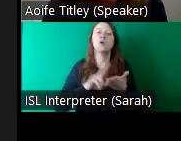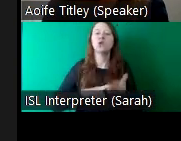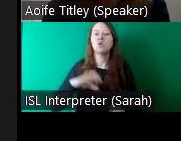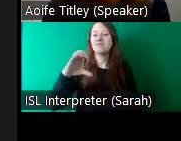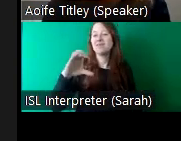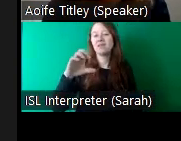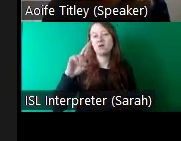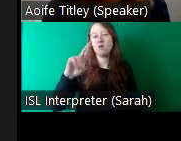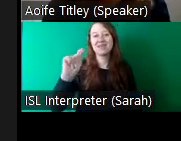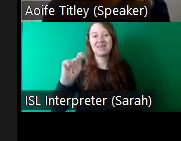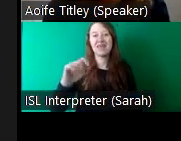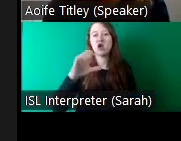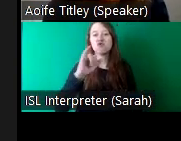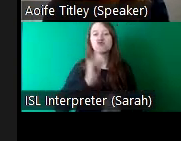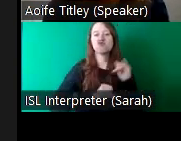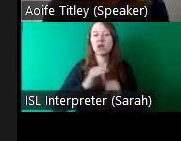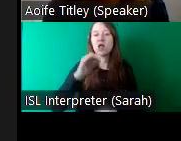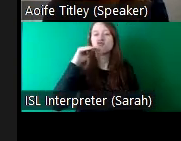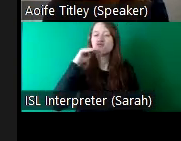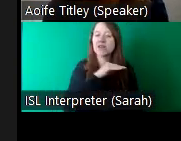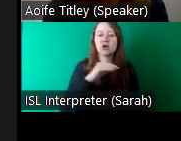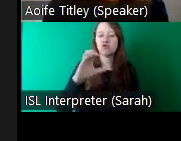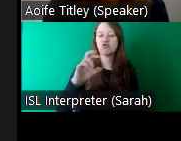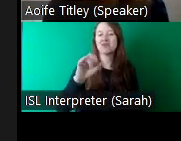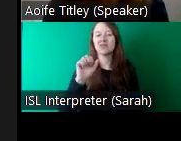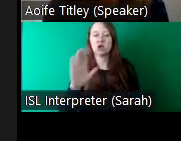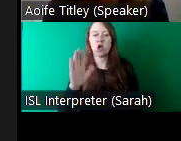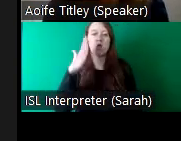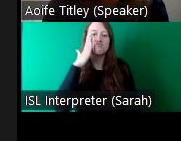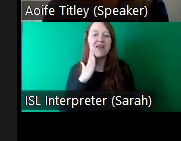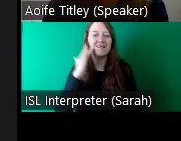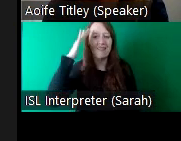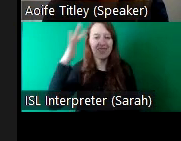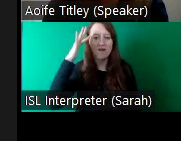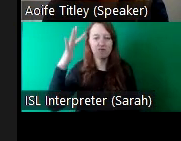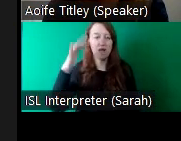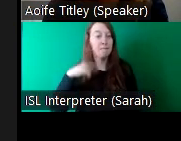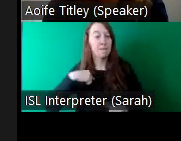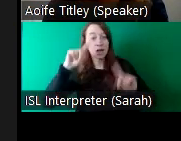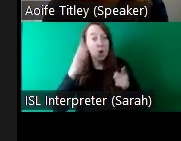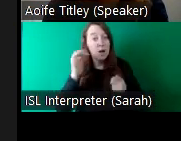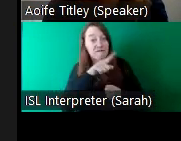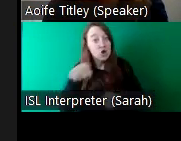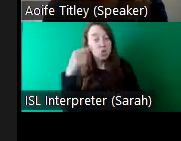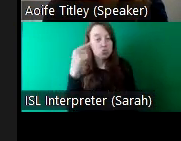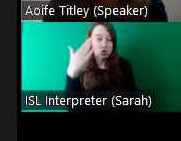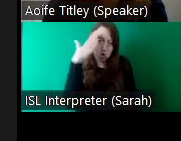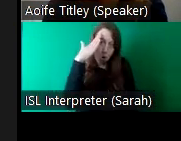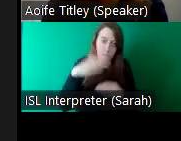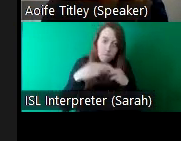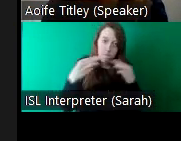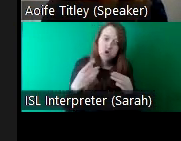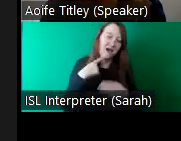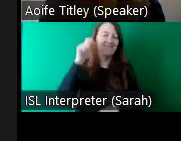So I don't know how familiar people are with critical race theory. I think it's admittedly very, very underutilised in the Irish